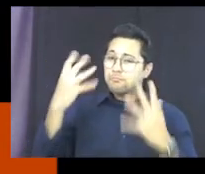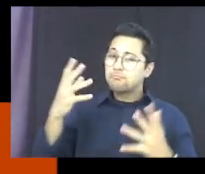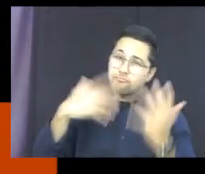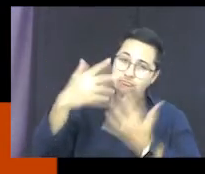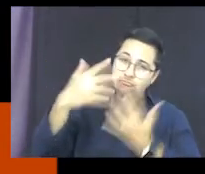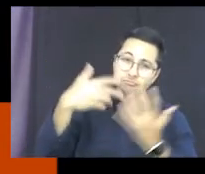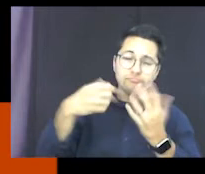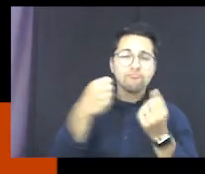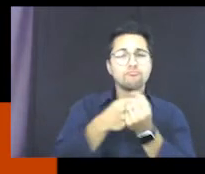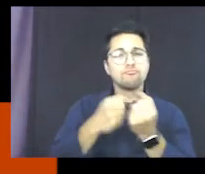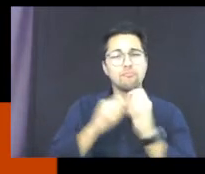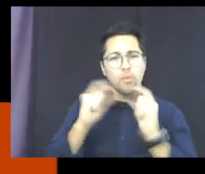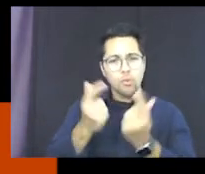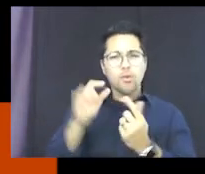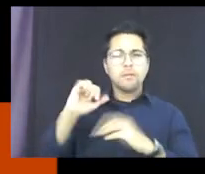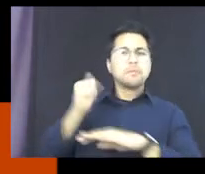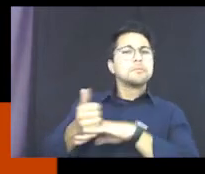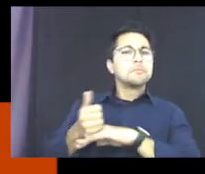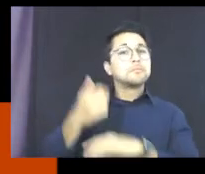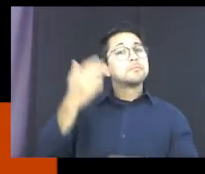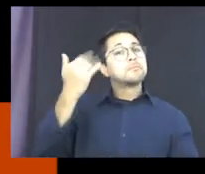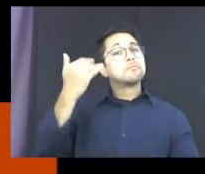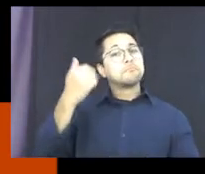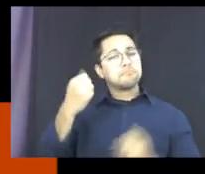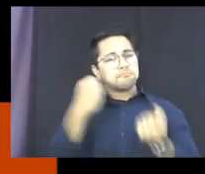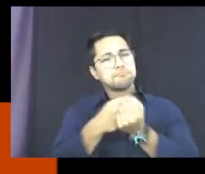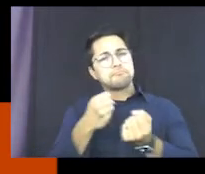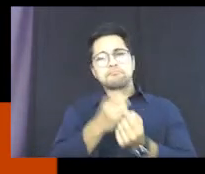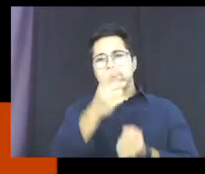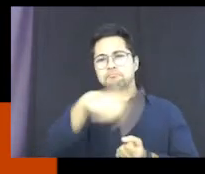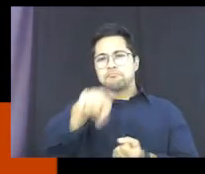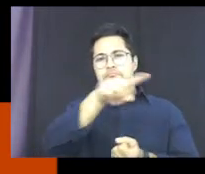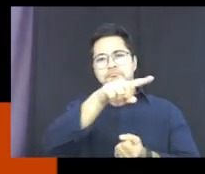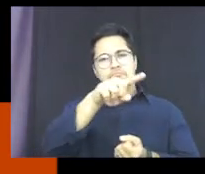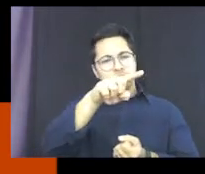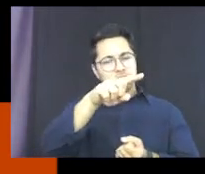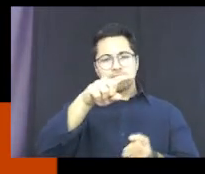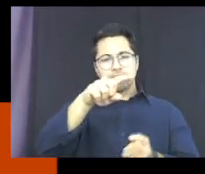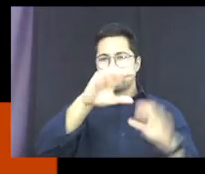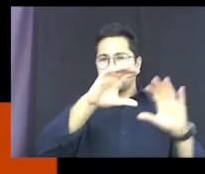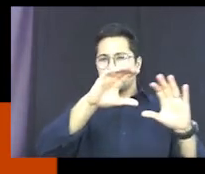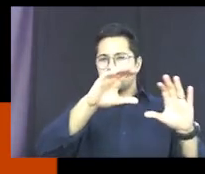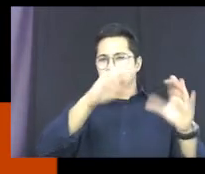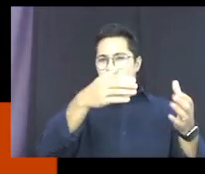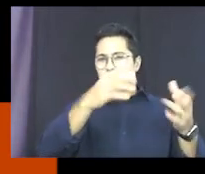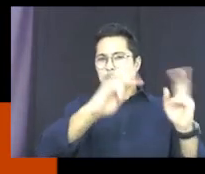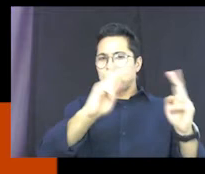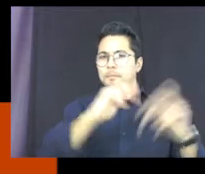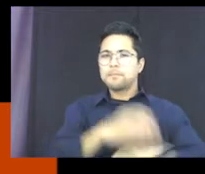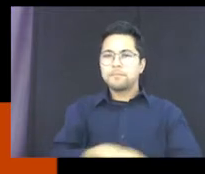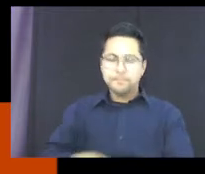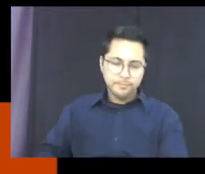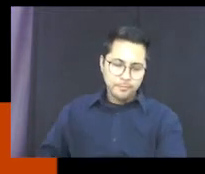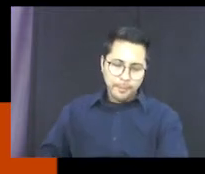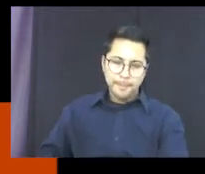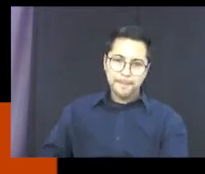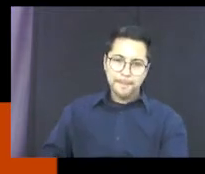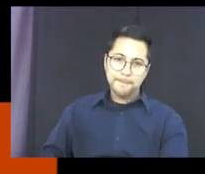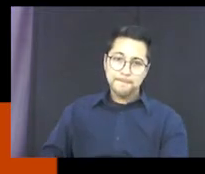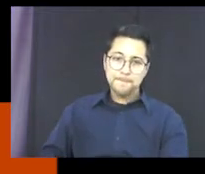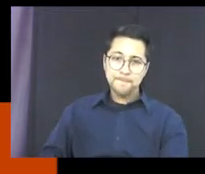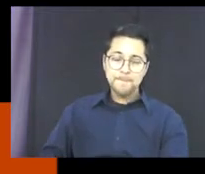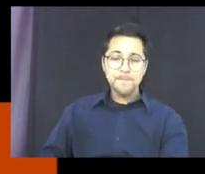were created in order to serve this emerging and increasing population of autistic